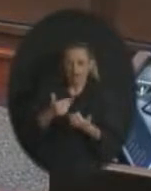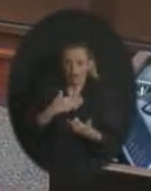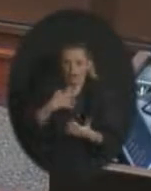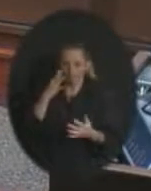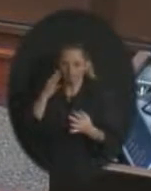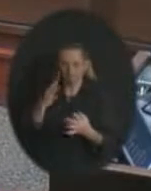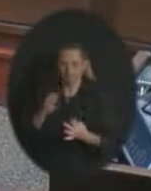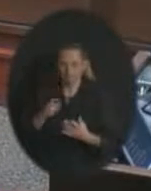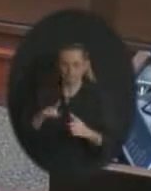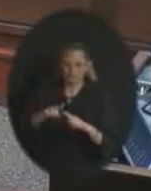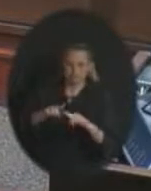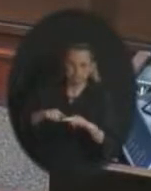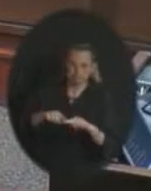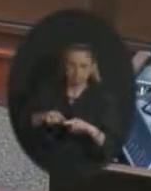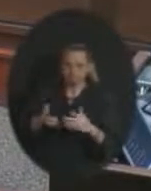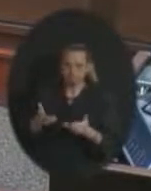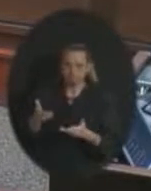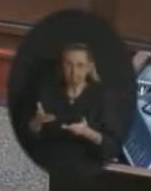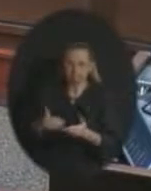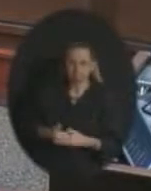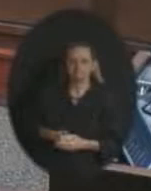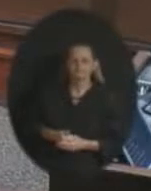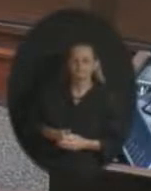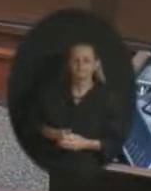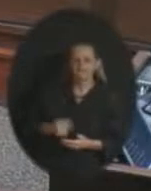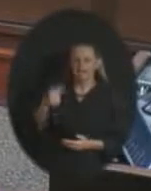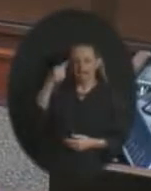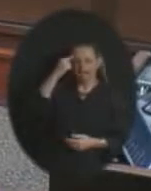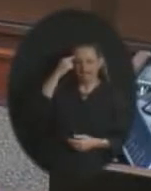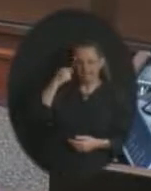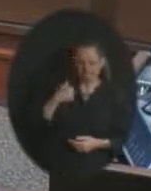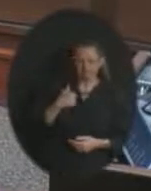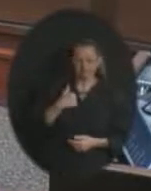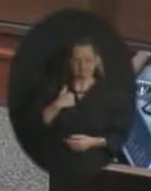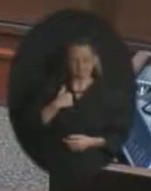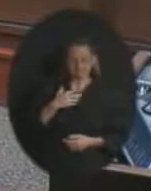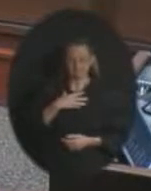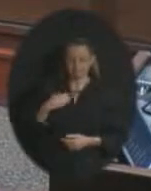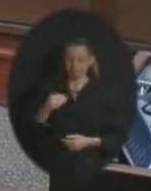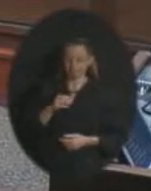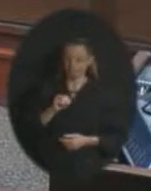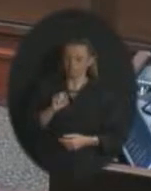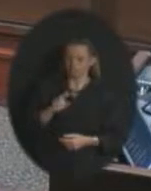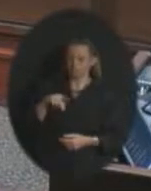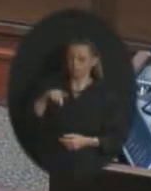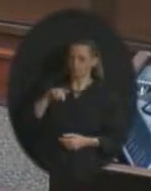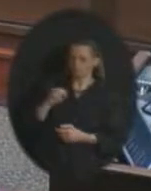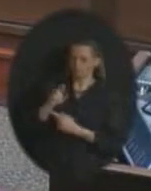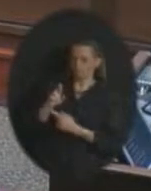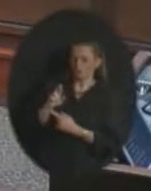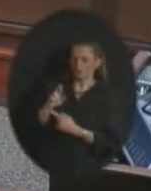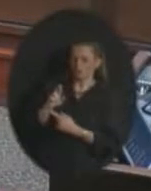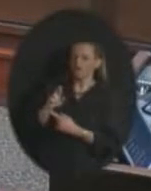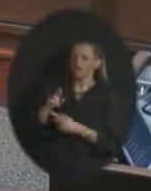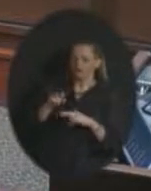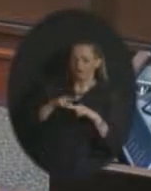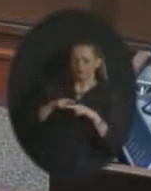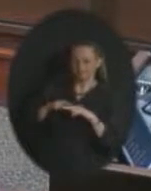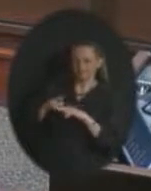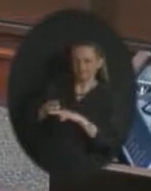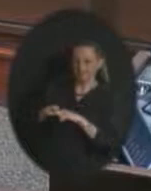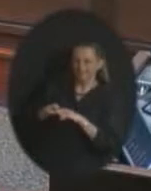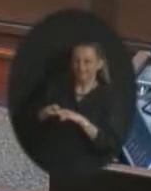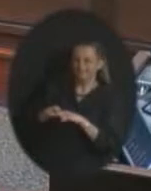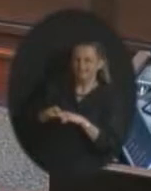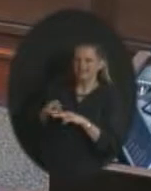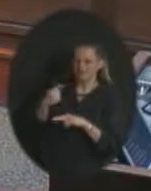Well, go ahead. I think Mr. Parker and I have been here long enough that we could probably recite all of these